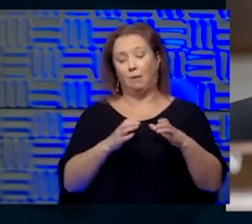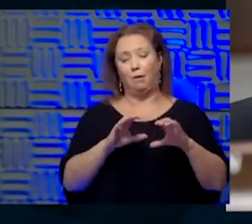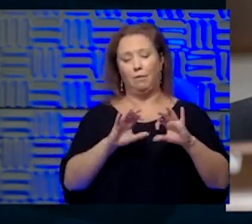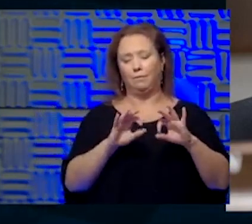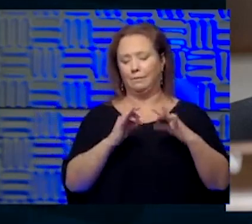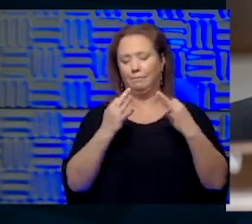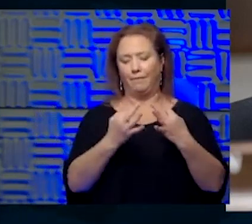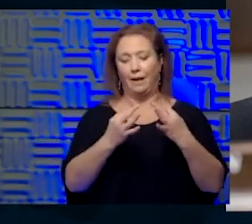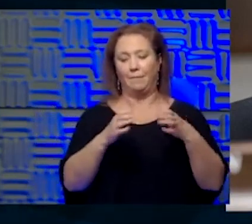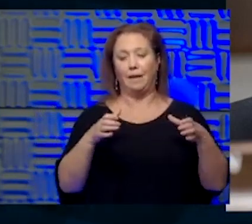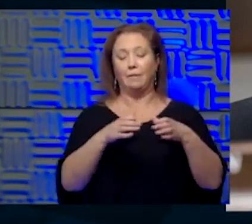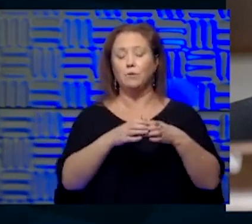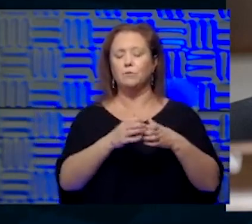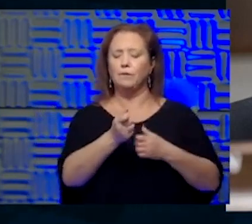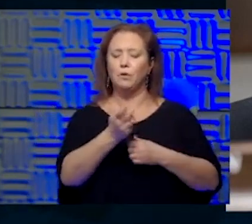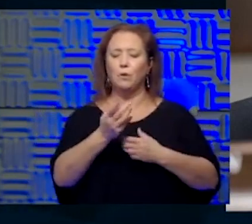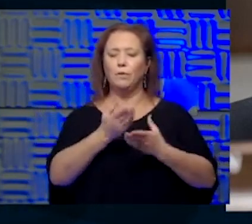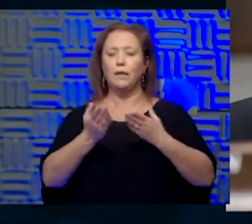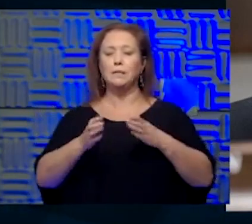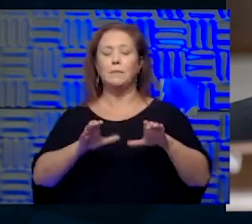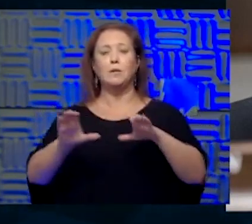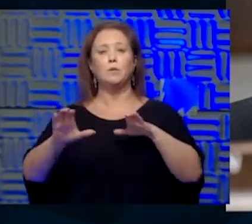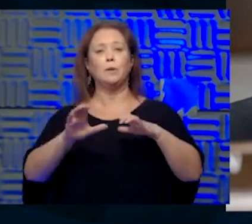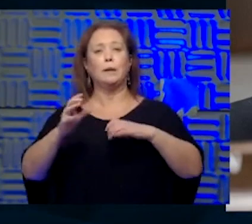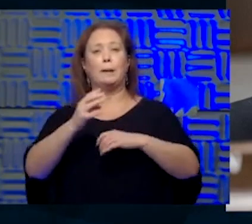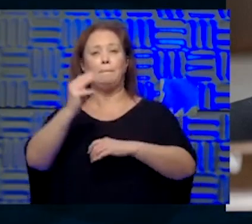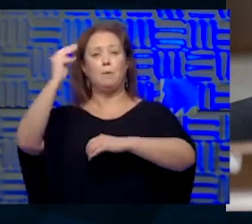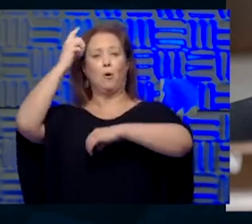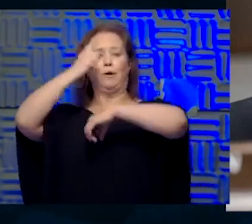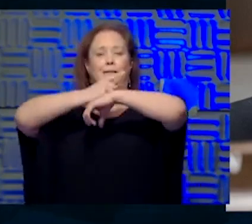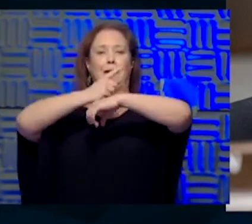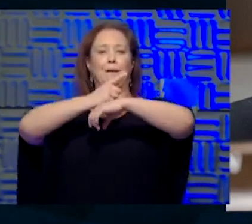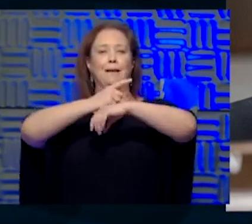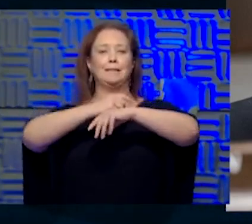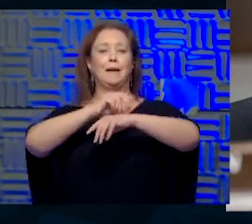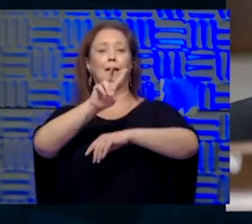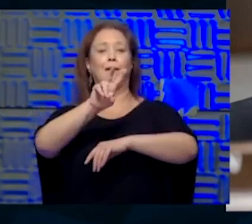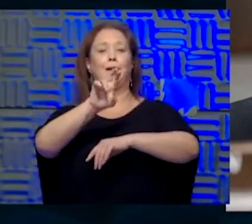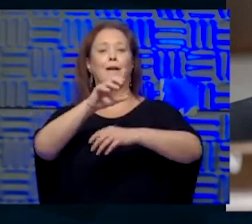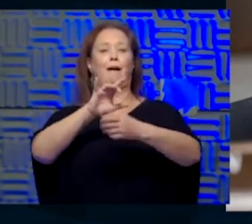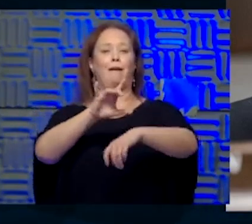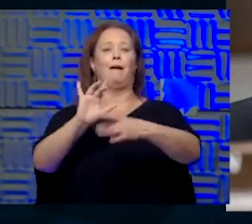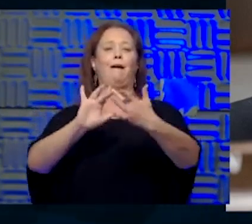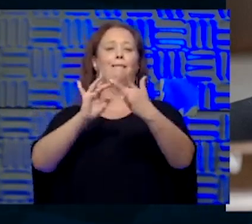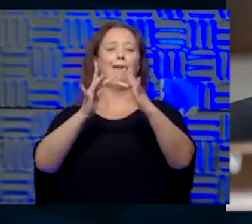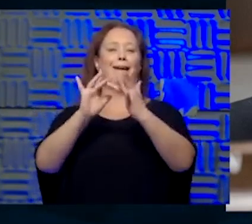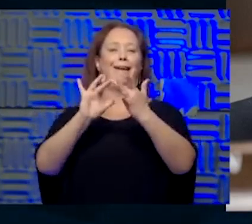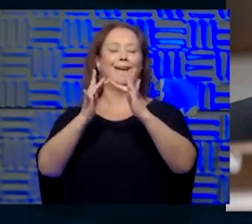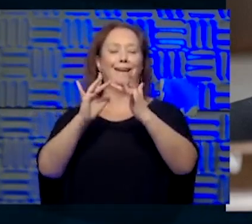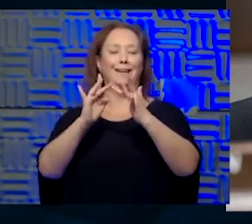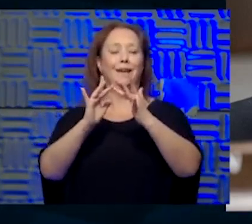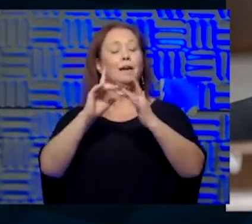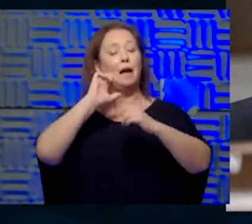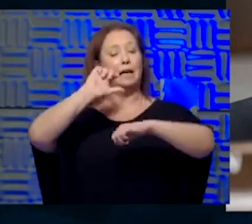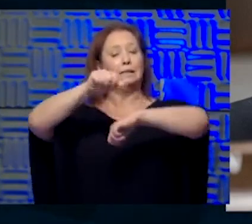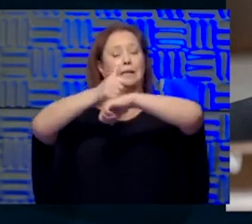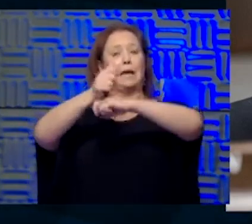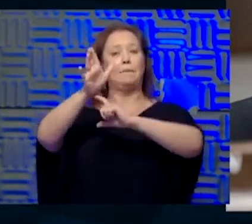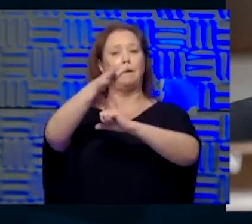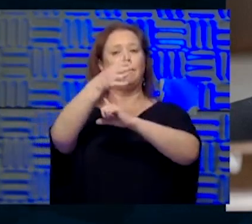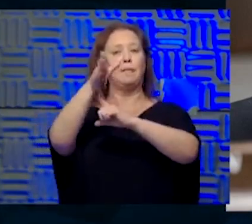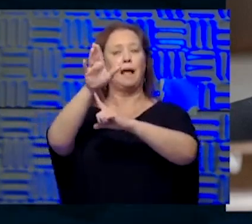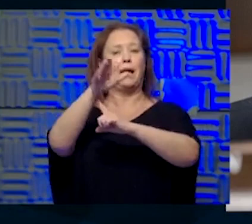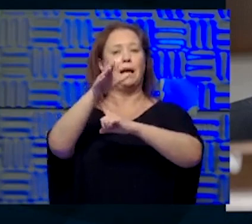doing on Memorial Day, but they're all virtual. Although I have one opportunity to place flags at veterans'